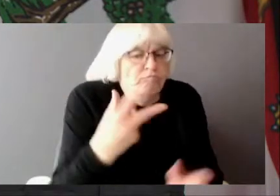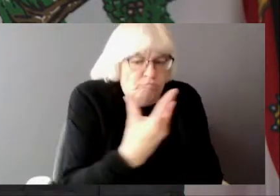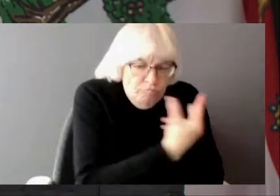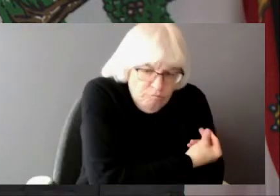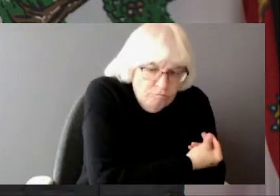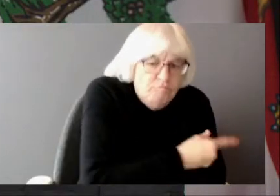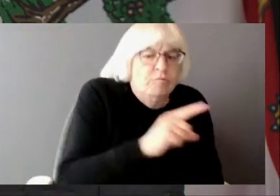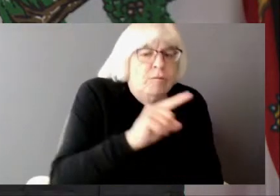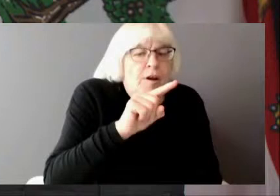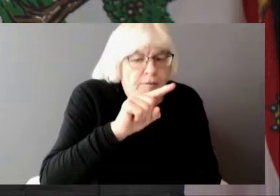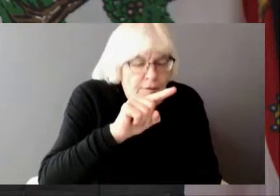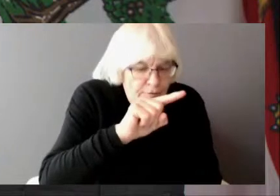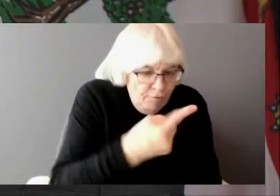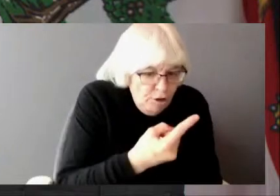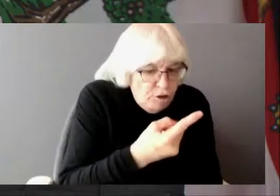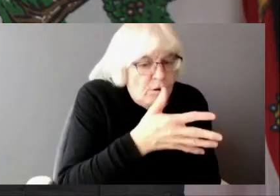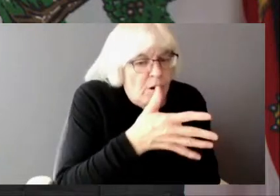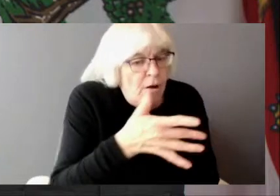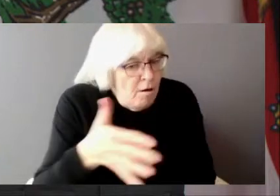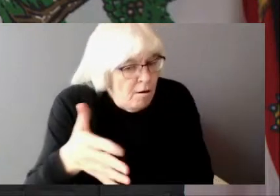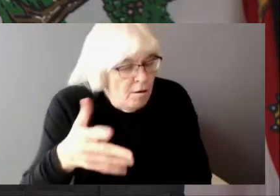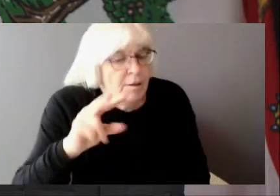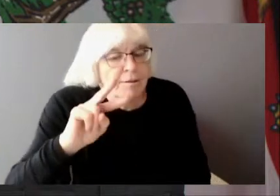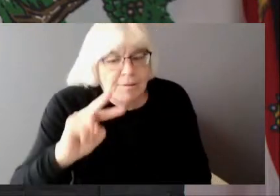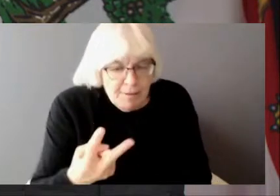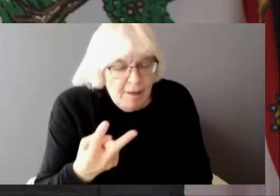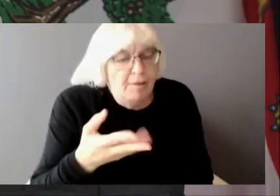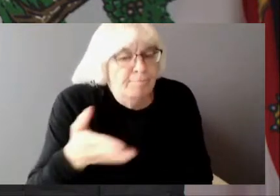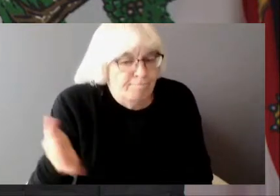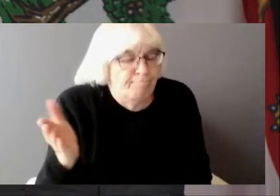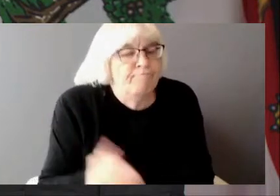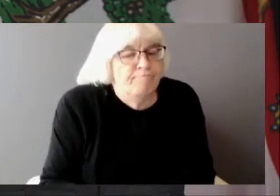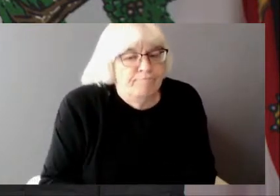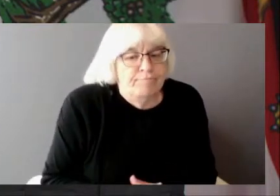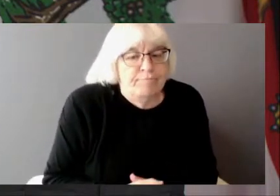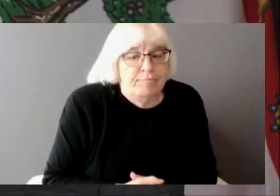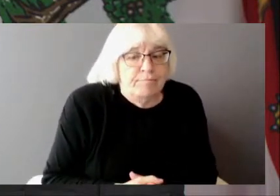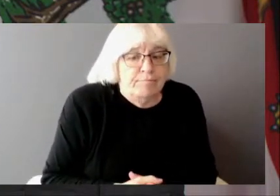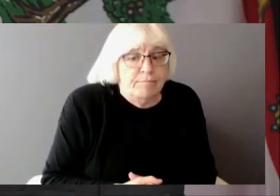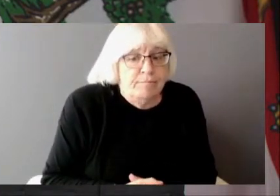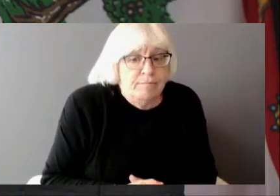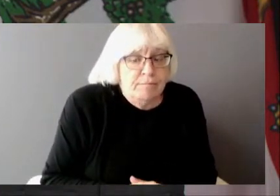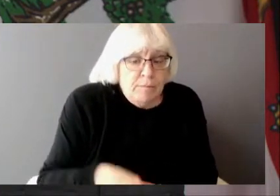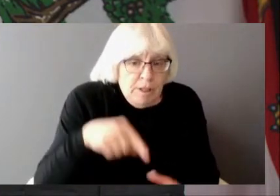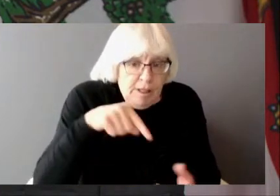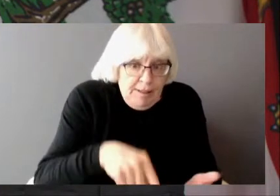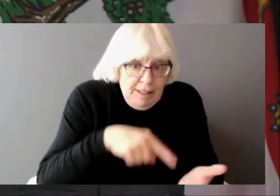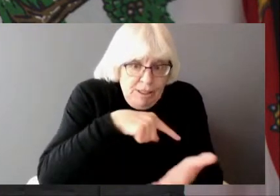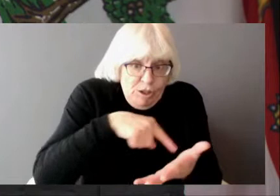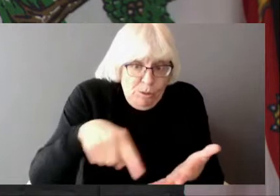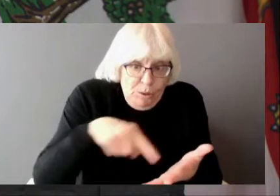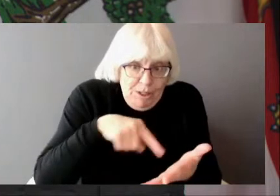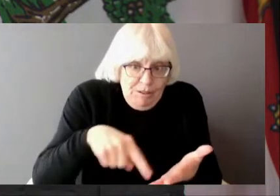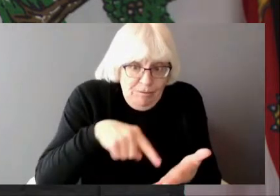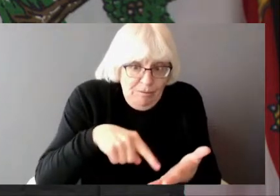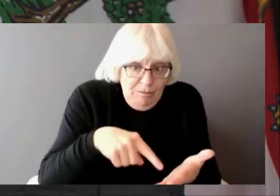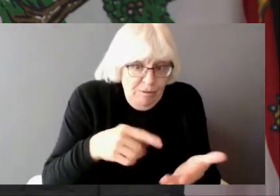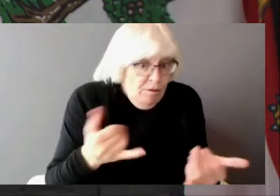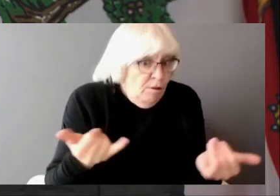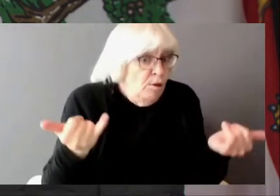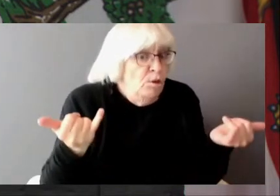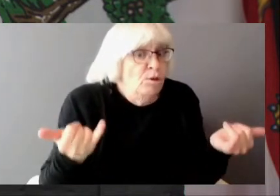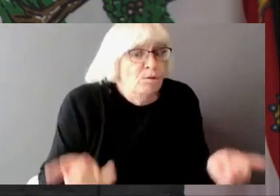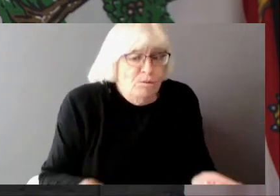The other piece that's happening is this week, and that has started Today, it did go ahead with some of